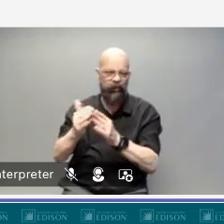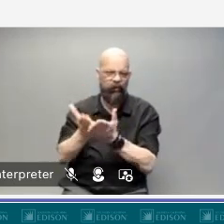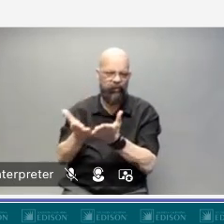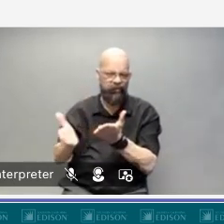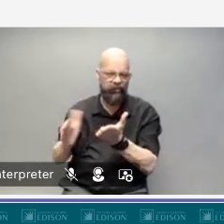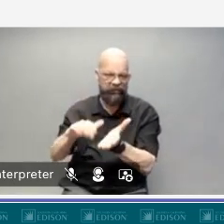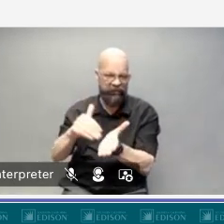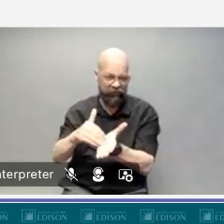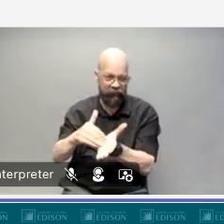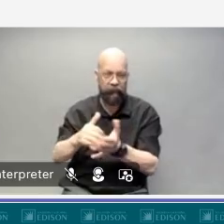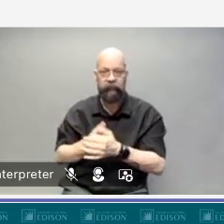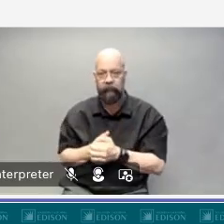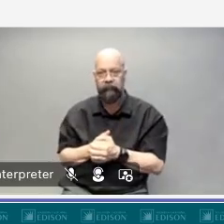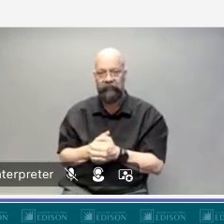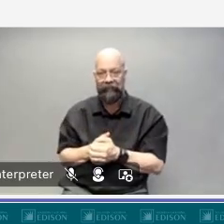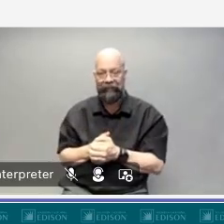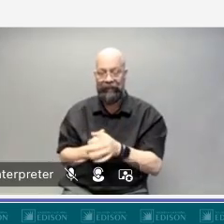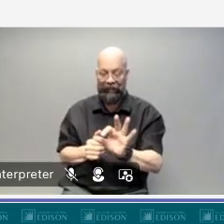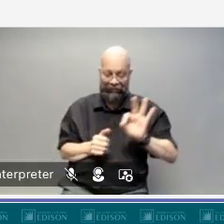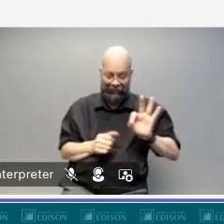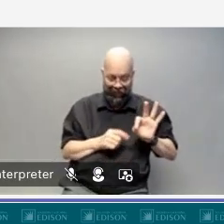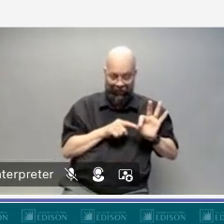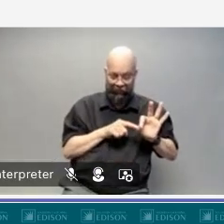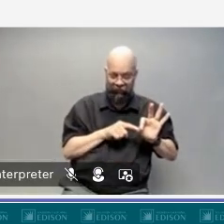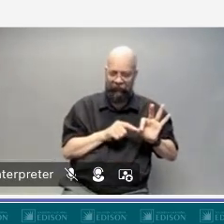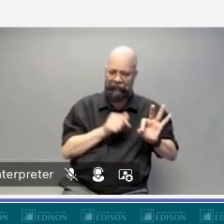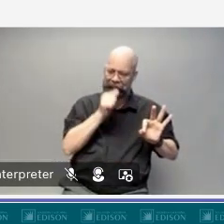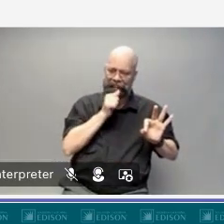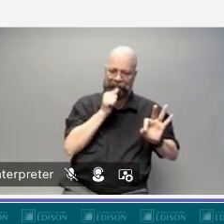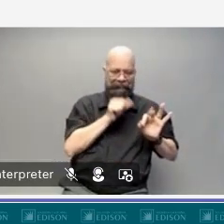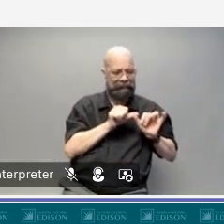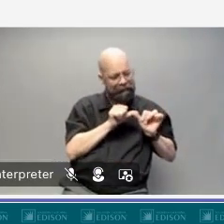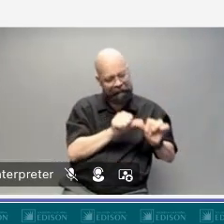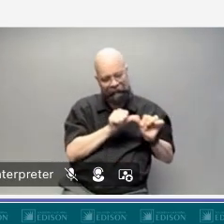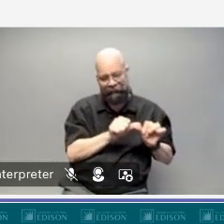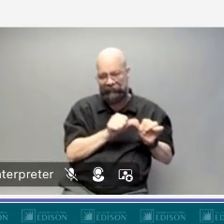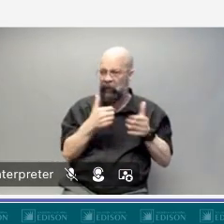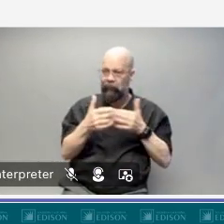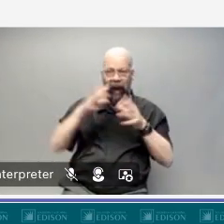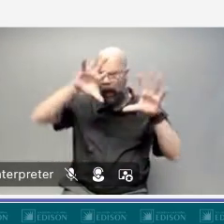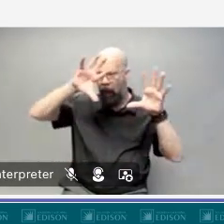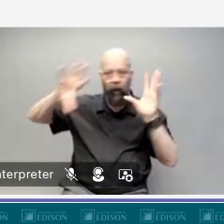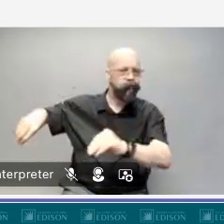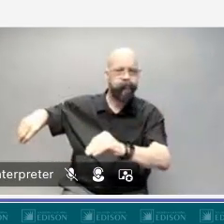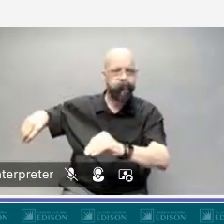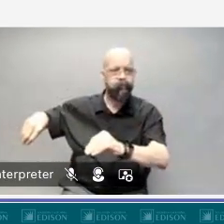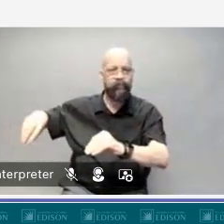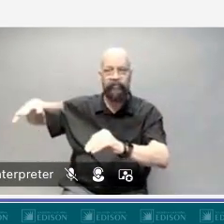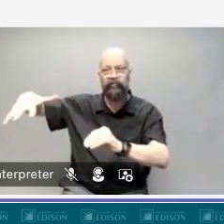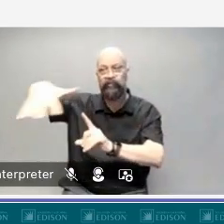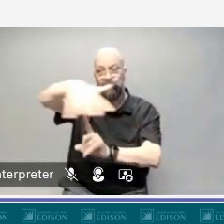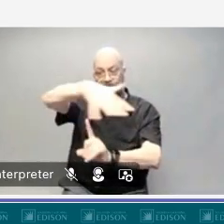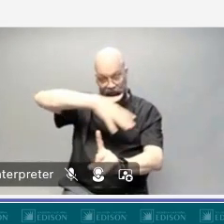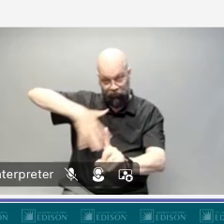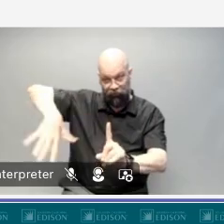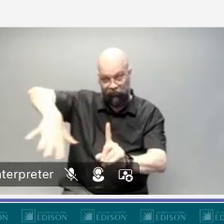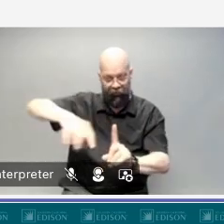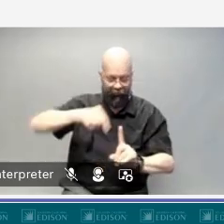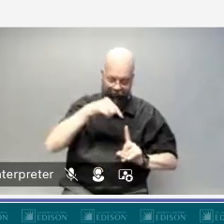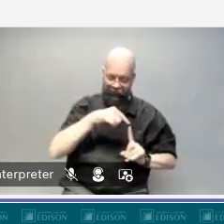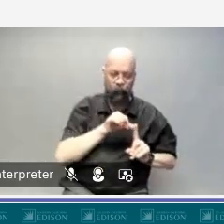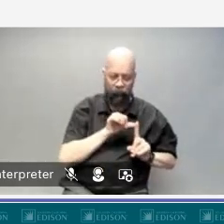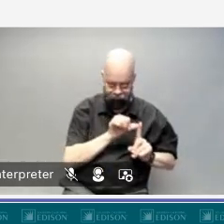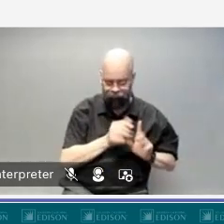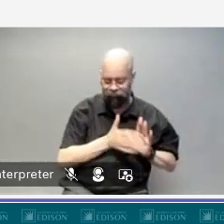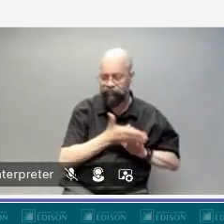with 9 of them being designed to stay fully operational, even when surrounding areas are without power.